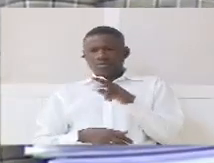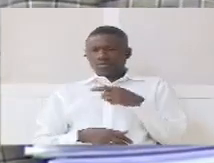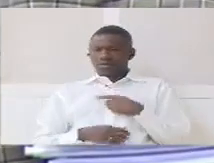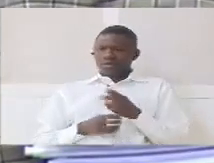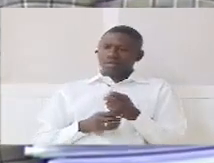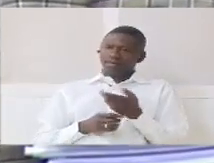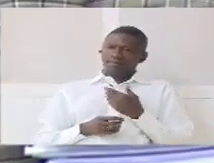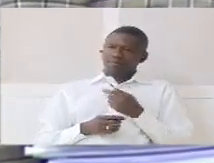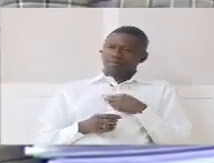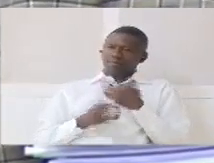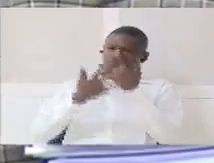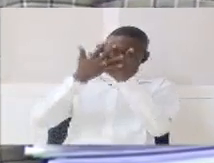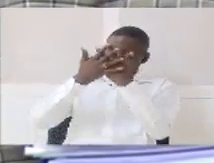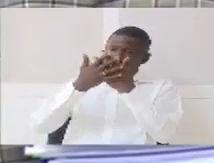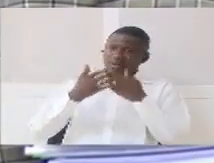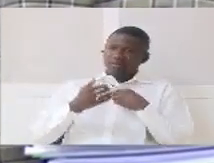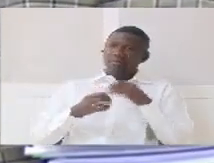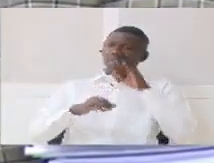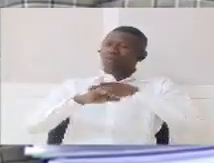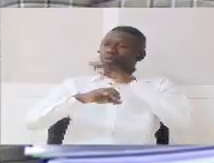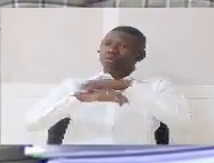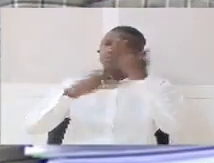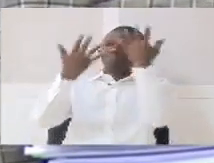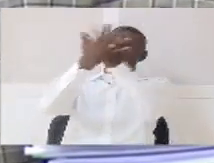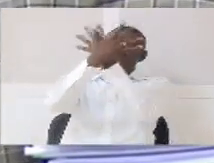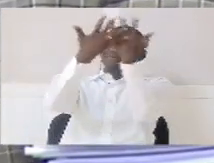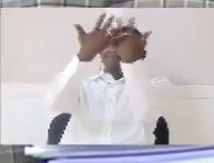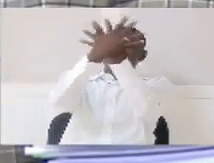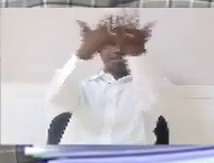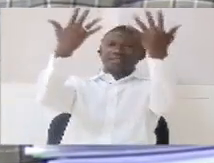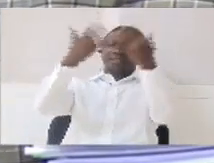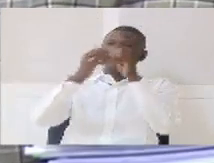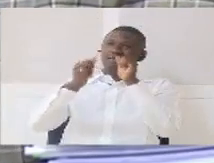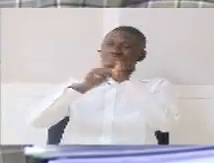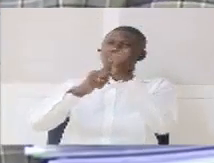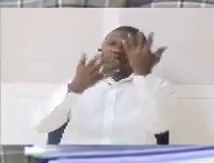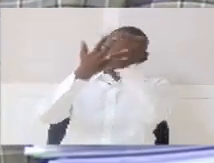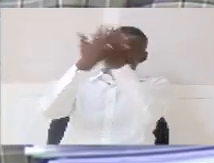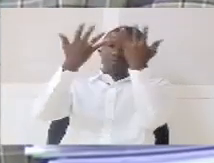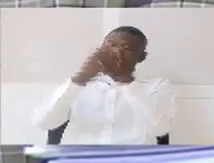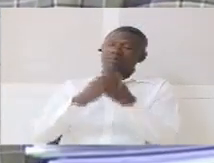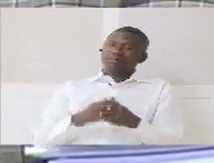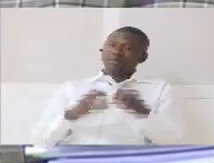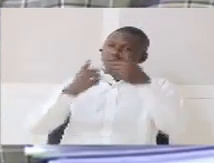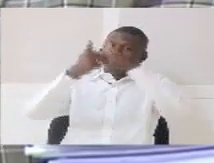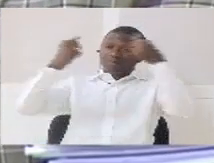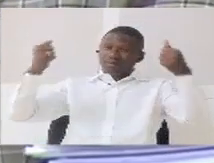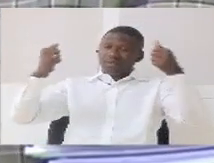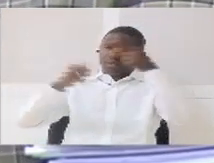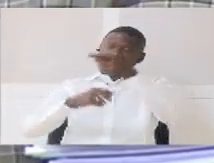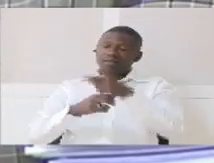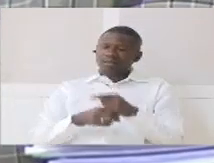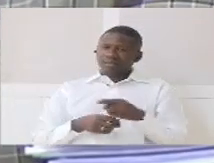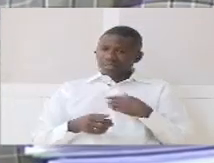mosquito gauze or wire gauze is put on the ventilation mat. Is that a recent phenomenon or it has been